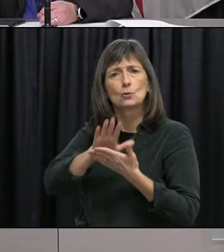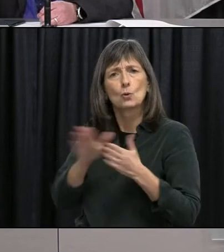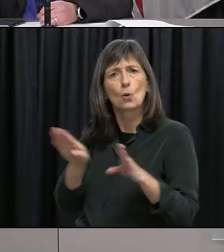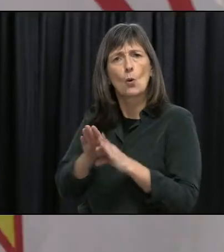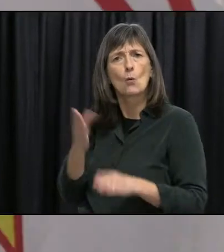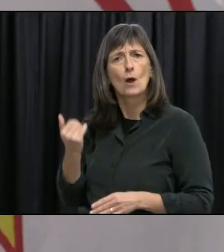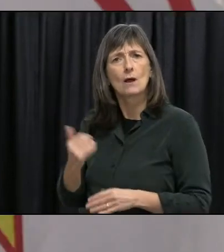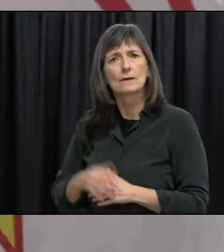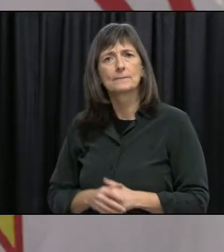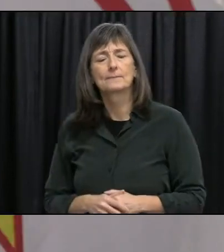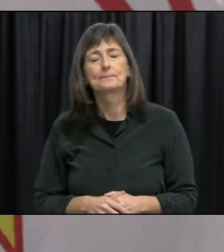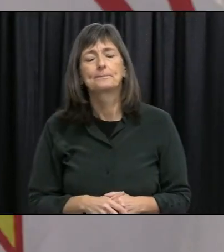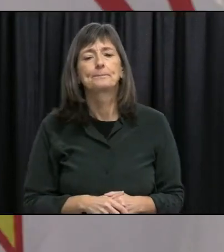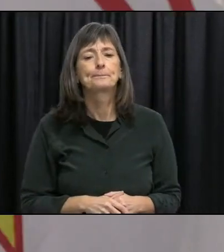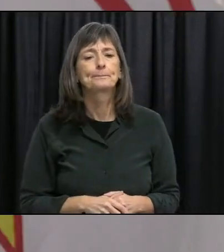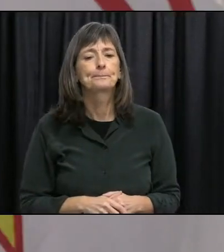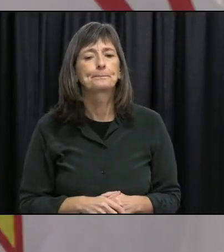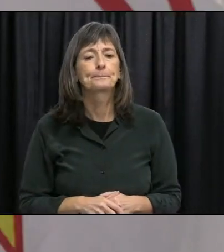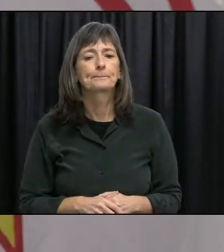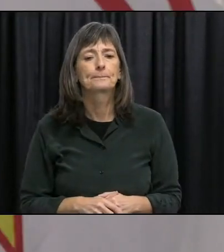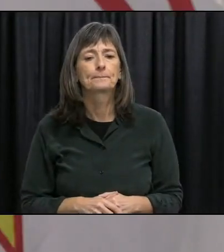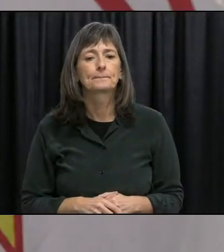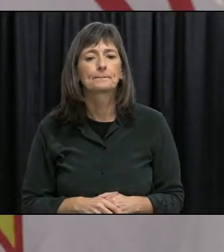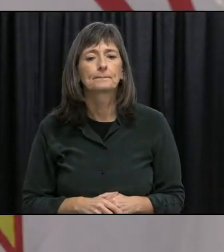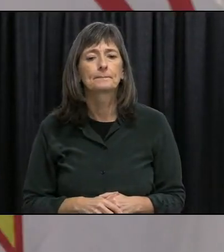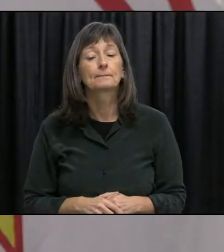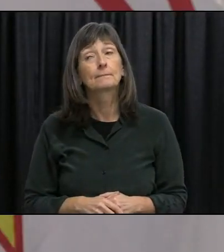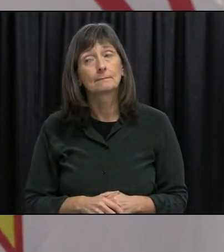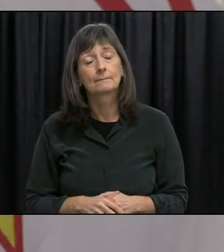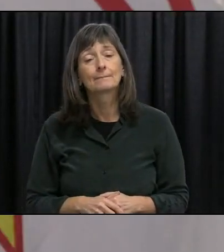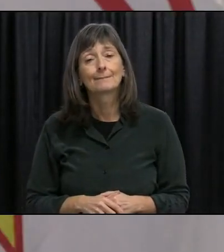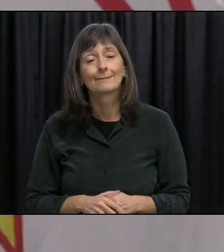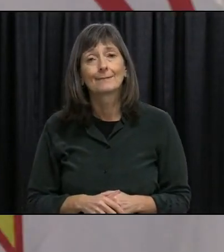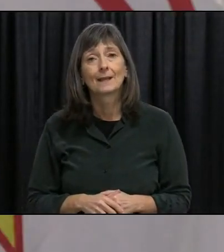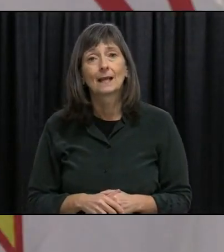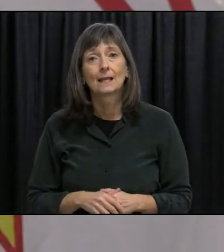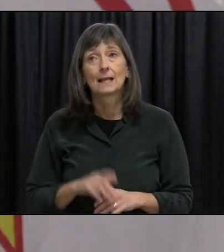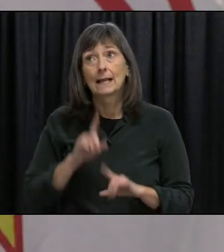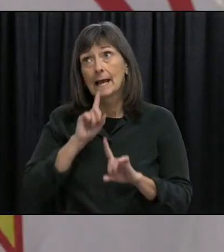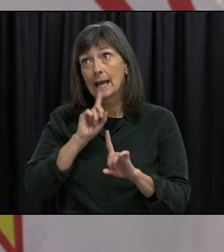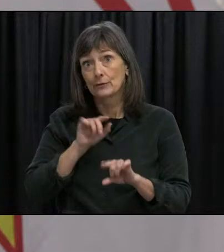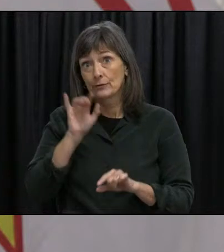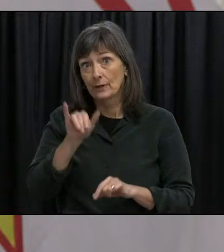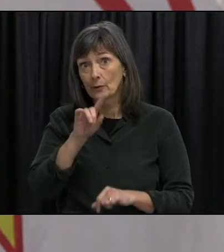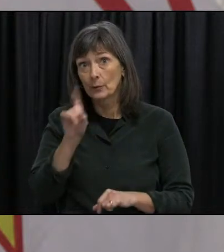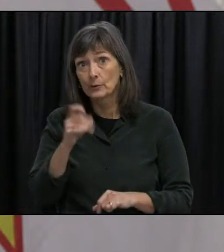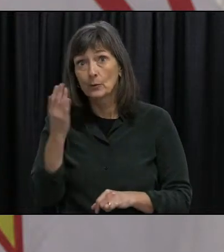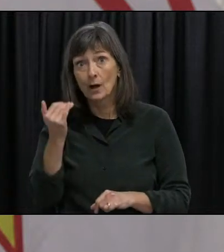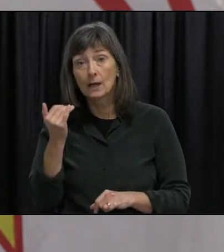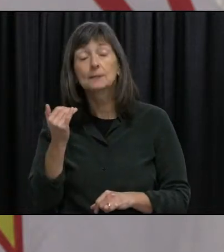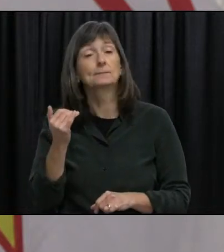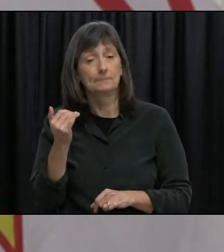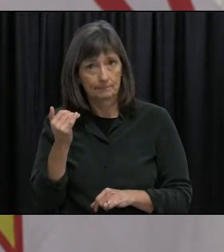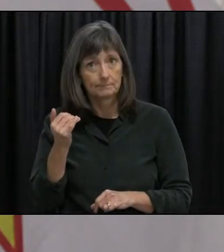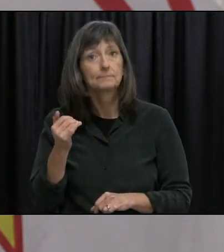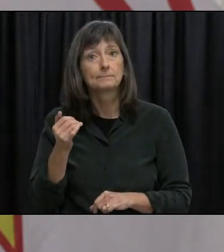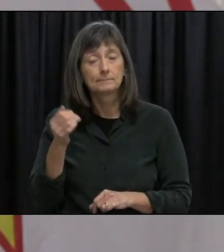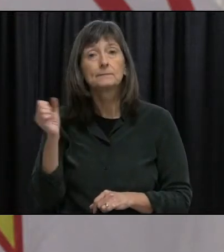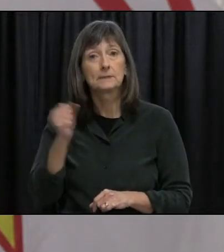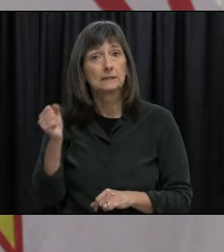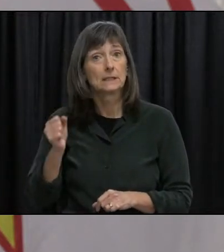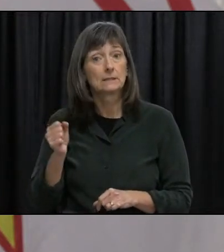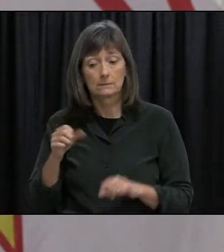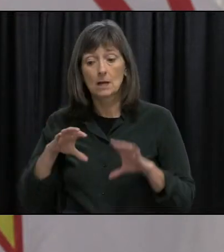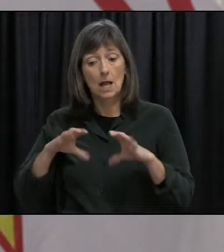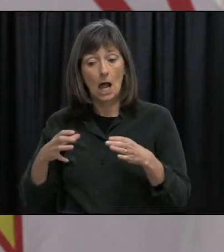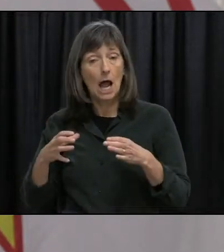Thank you for your question. The answer quite simply is that yes, this